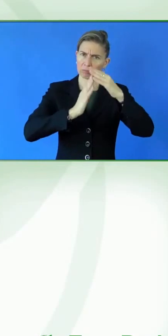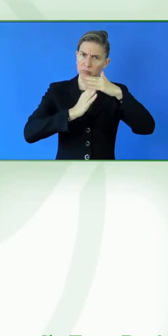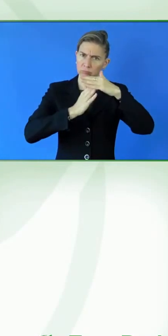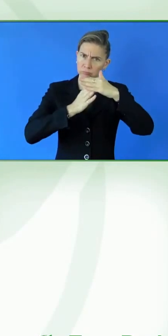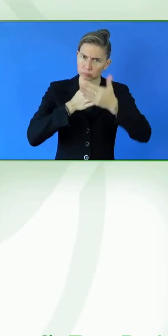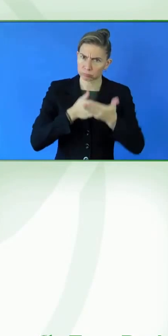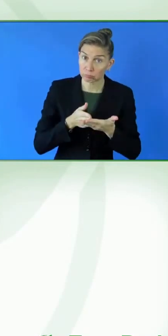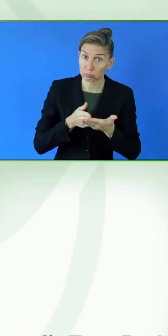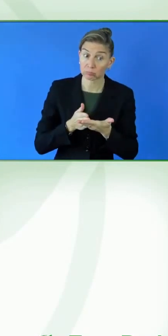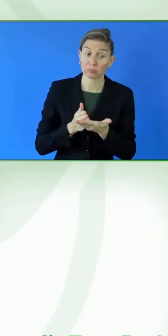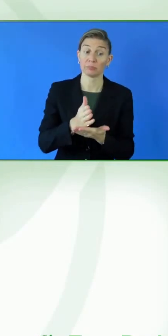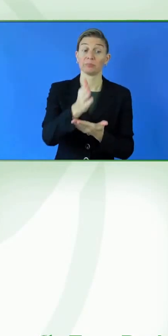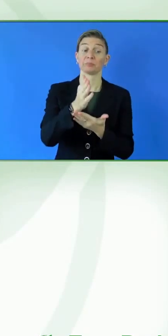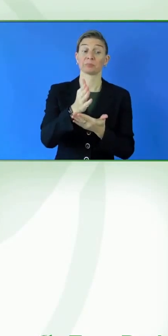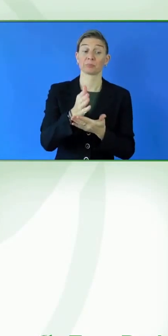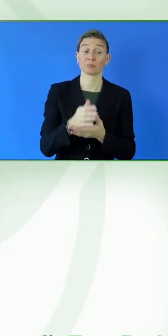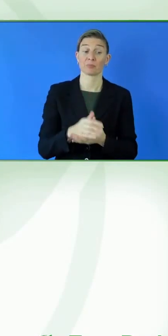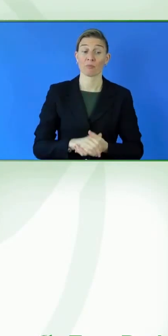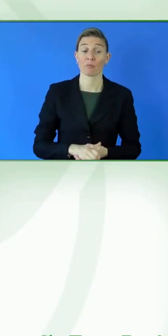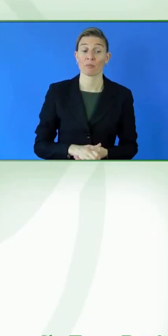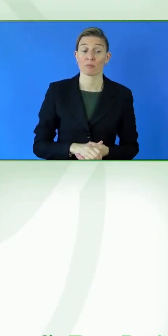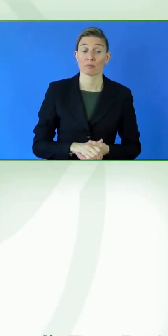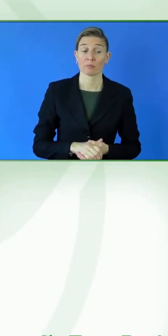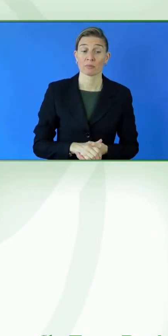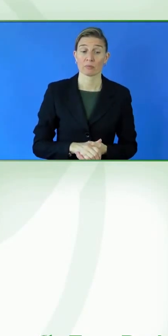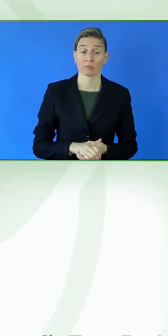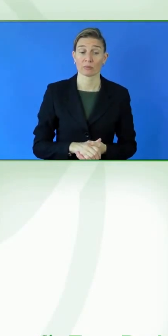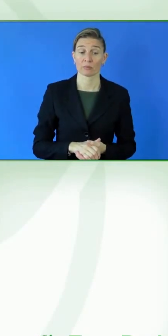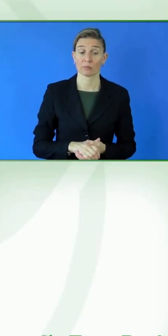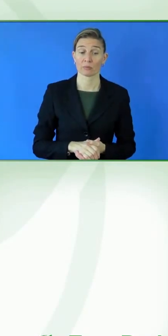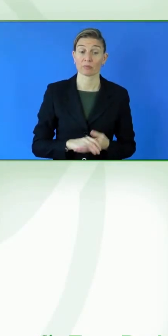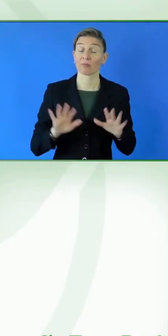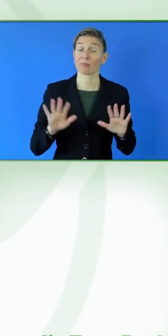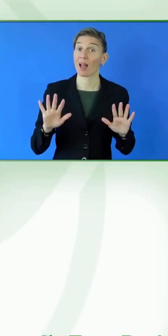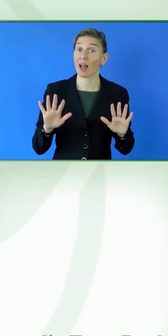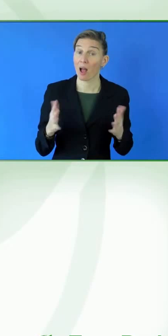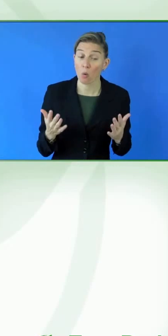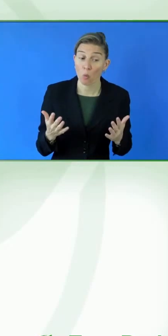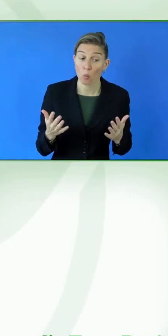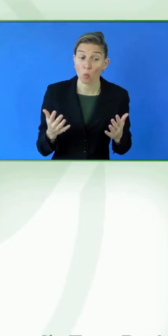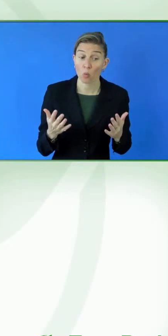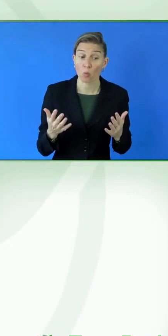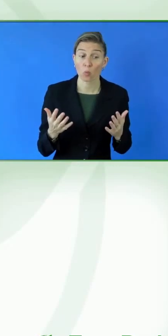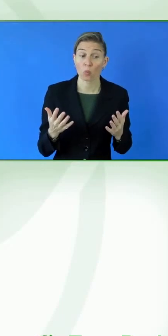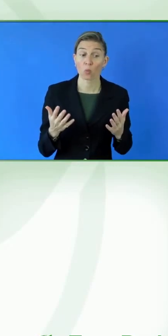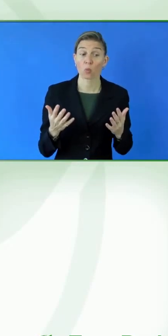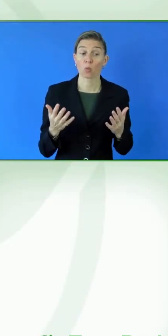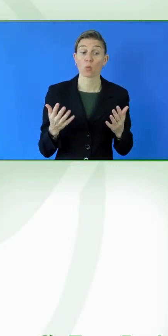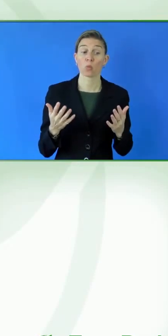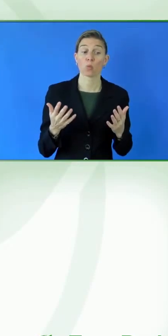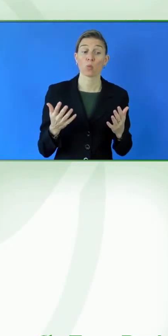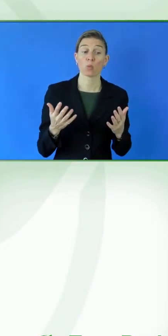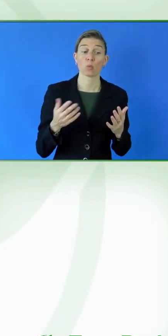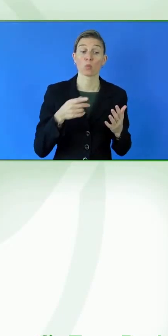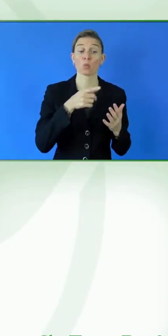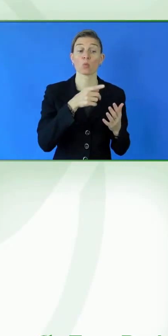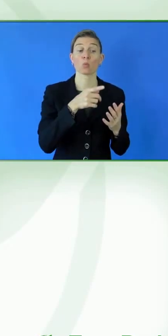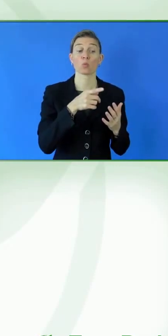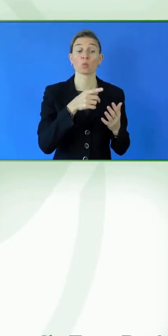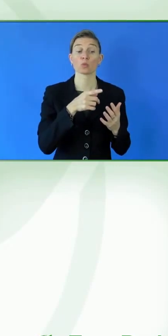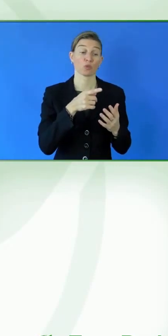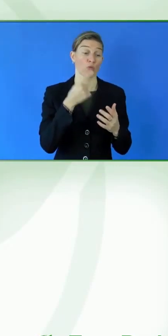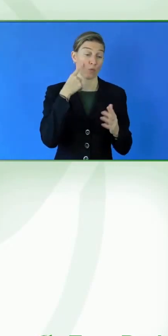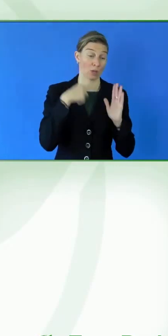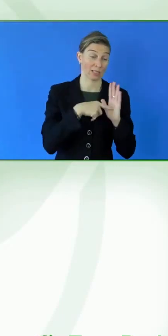great work with University of Washington, which has a project